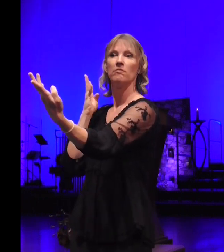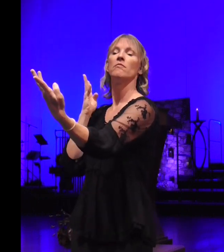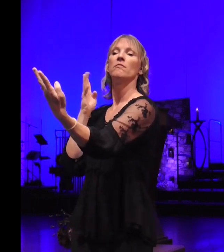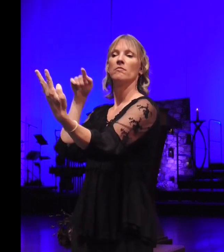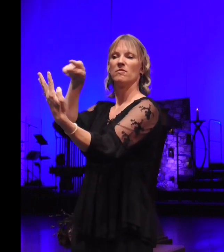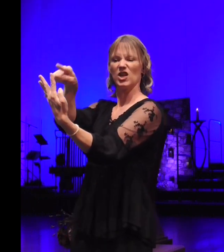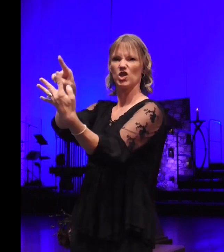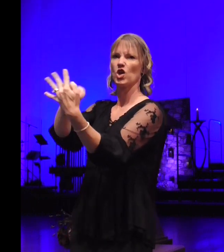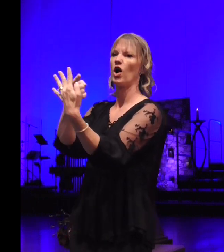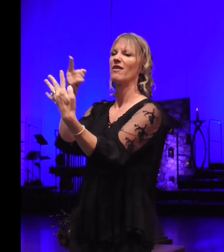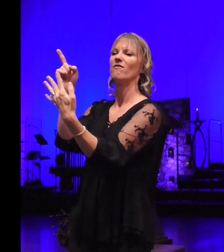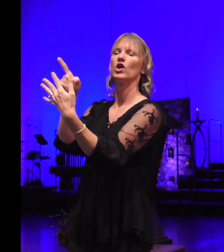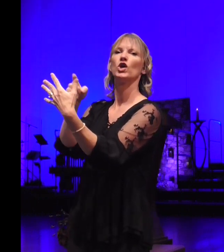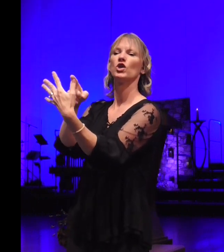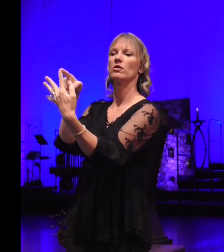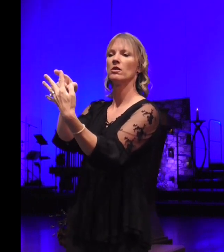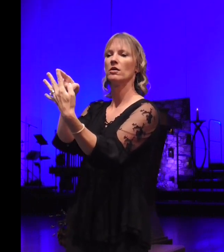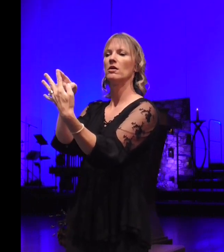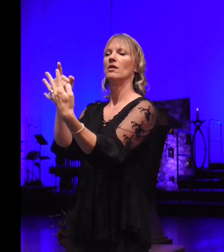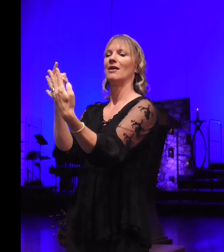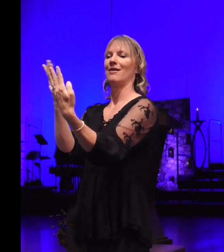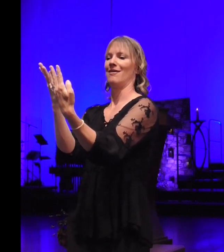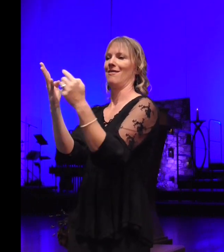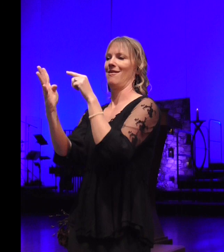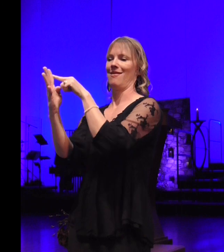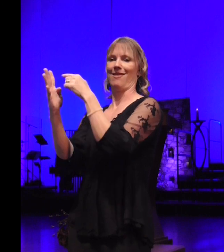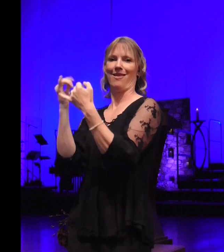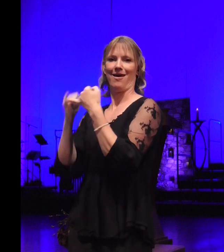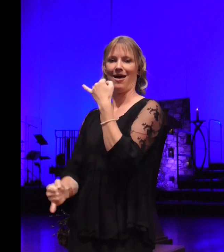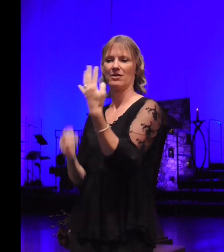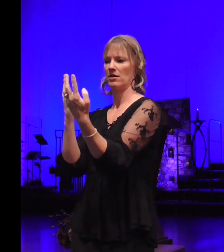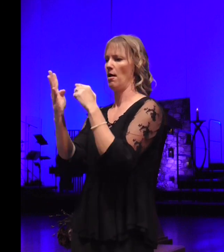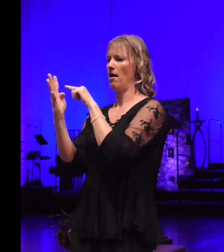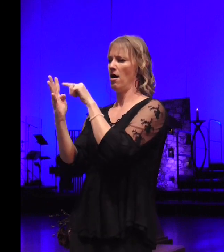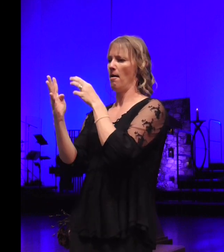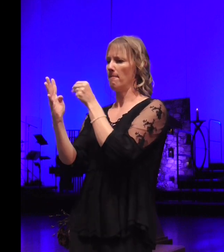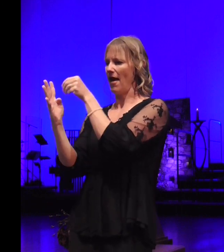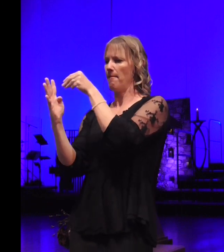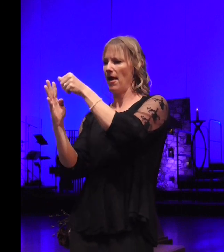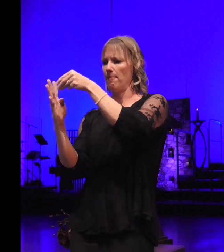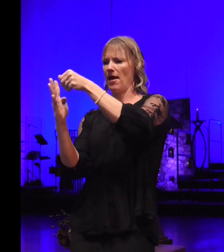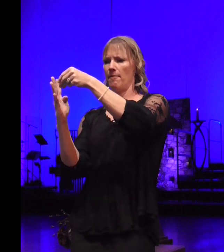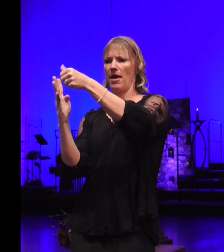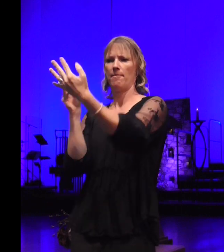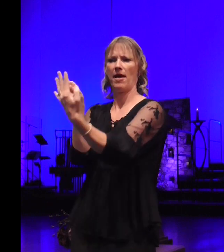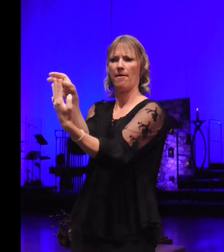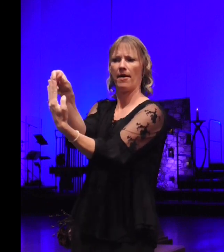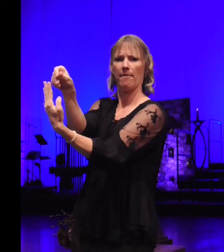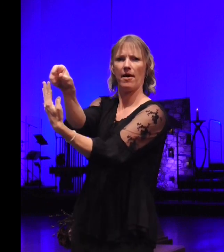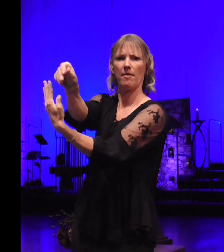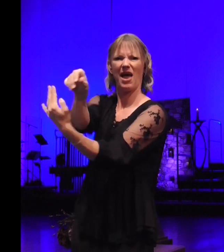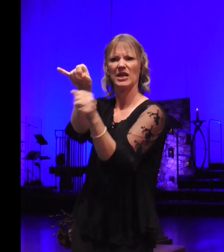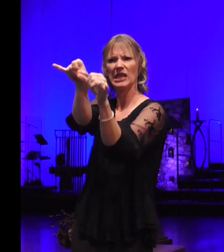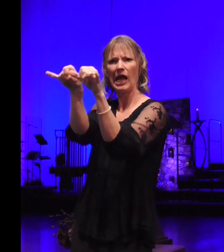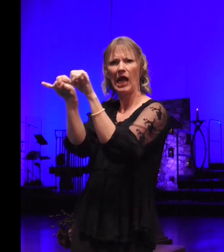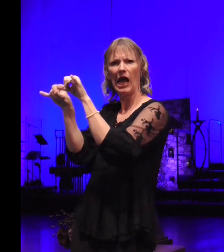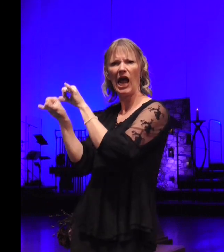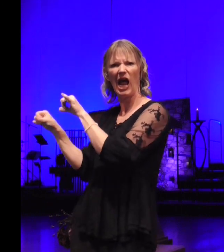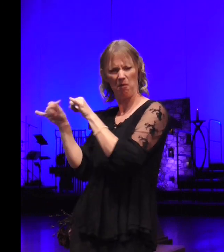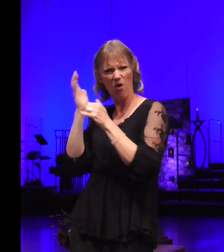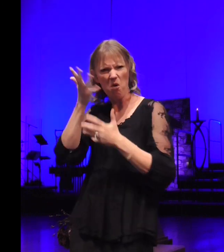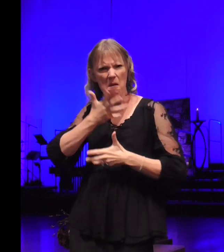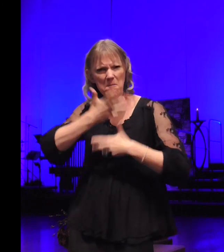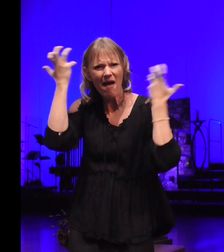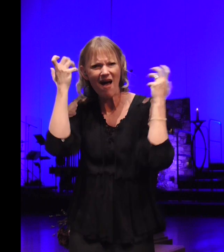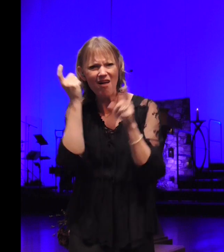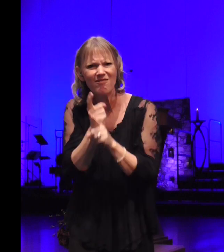and they see everybody get paid, and they get paid the same amount, and they're outraged. Wouldn't you be? I am. I would